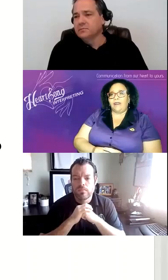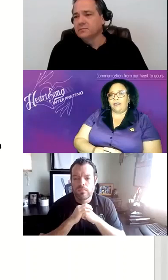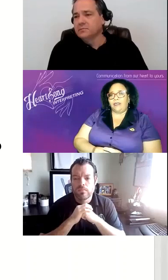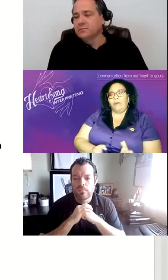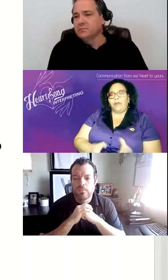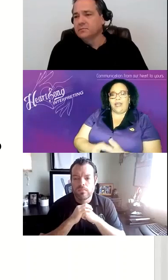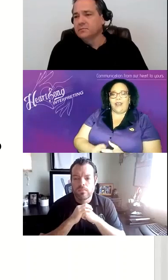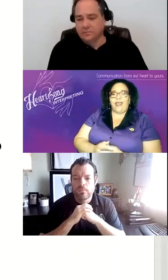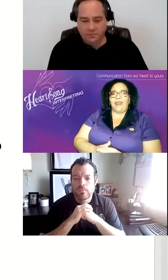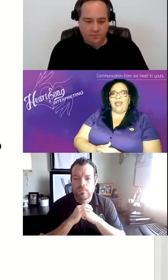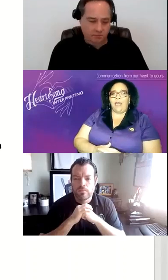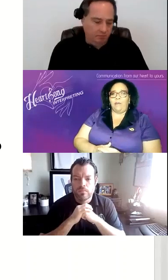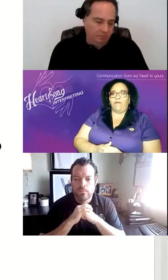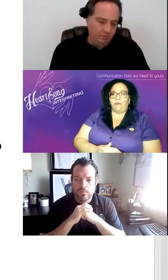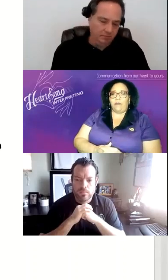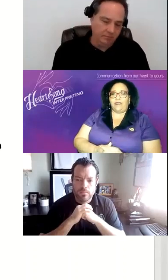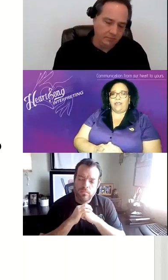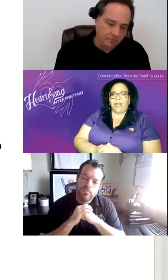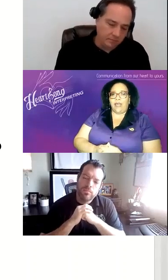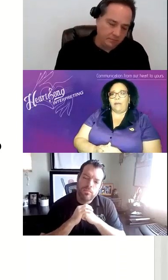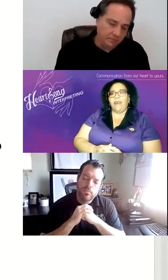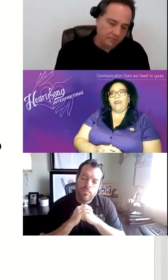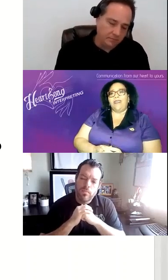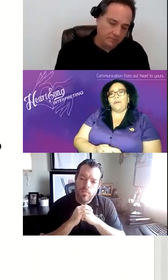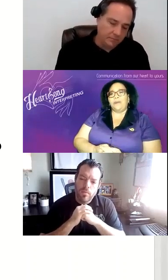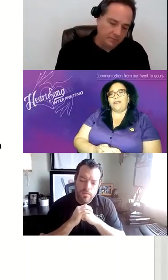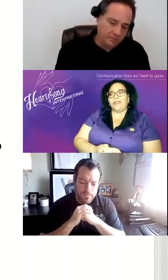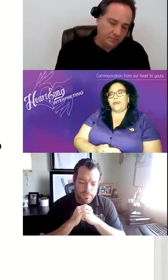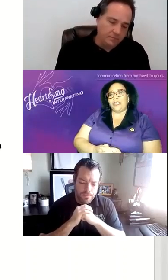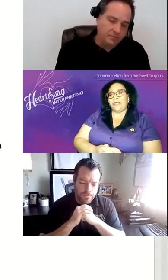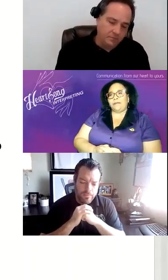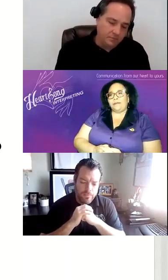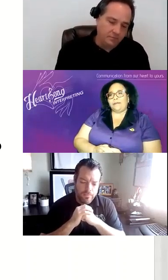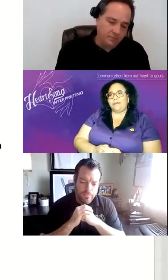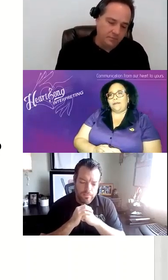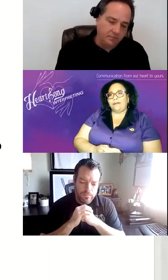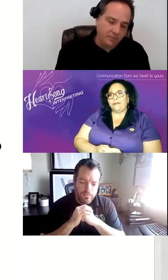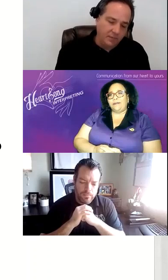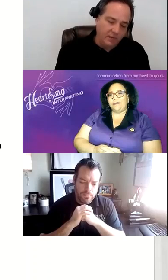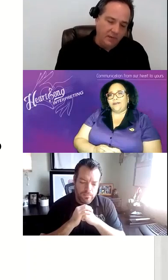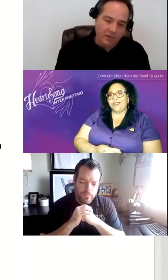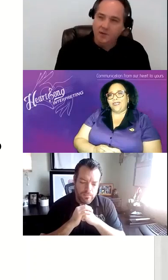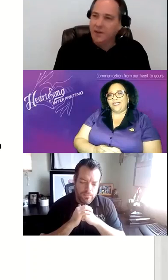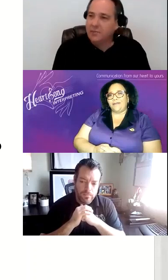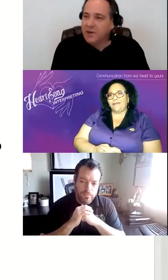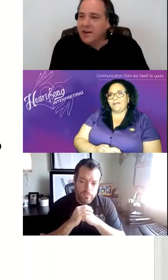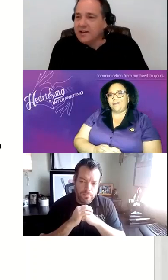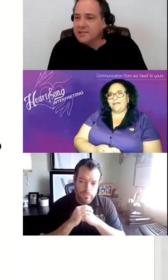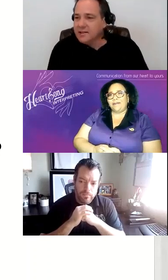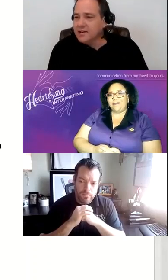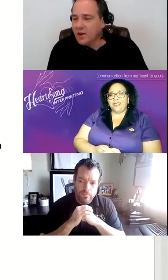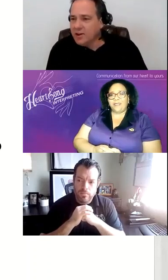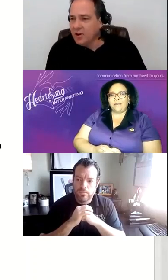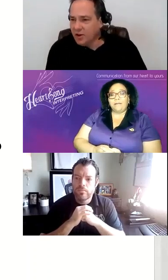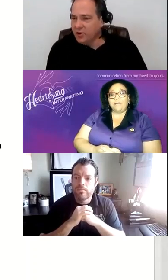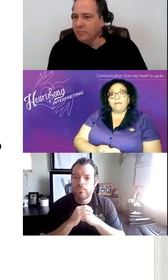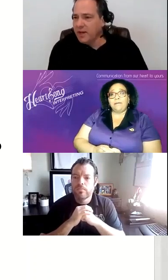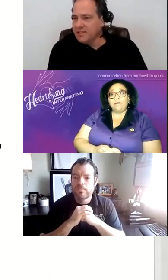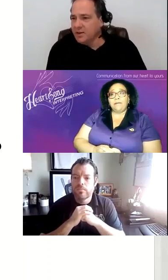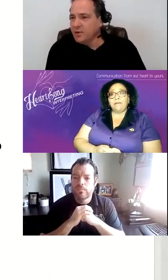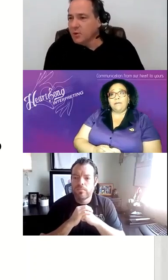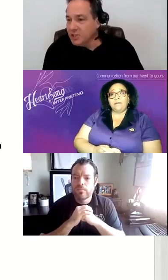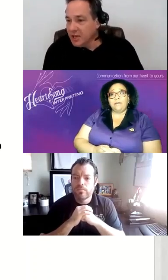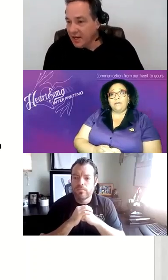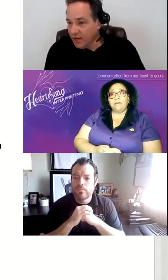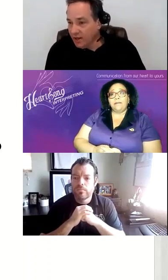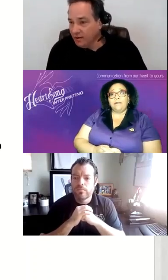that culminate in a performance type interpreting situation. And may I ask, are you based